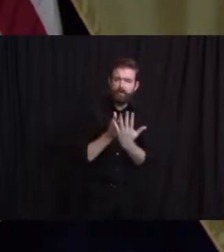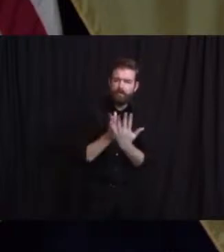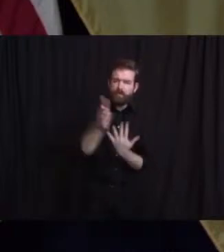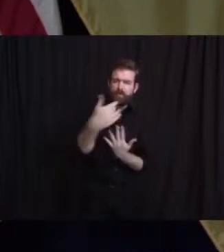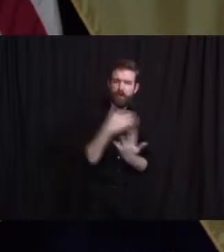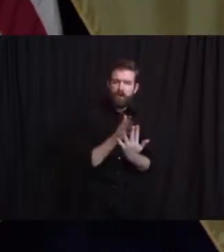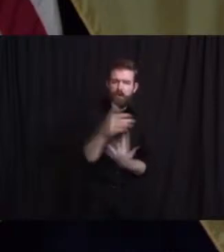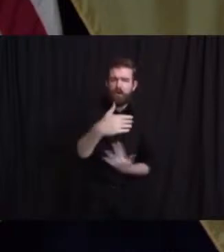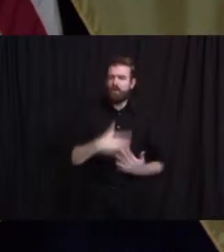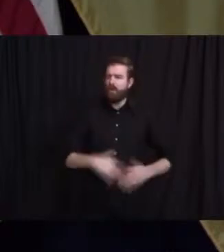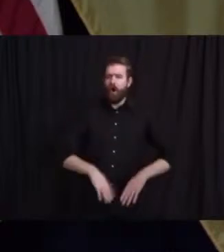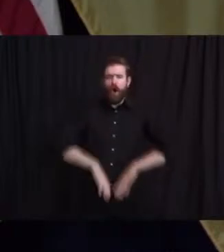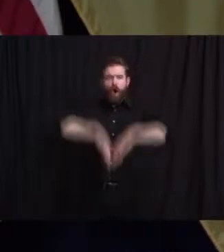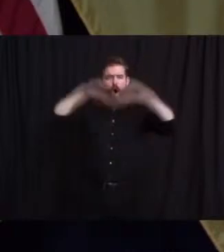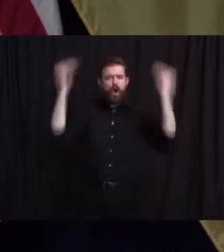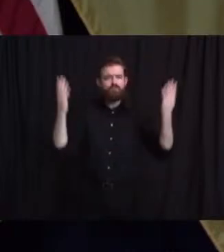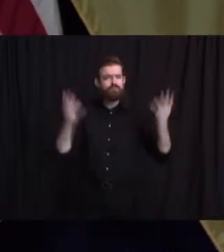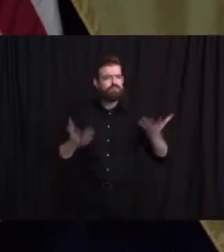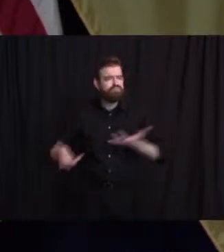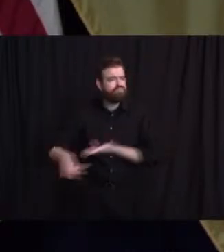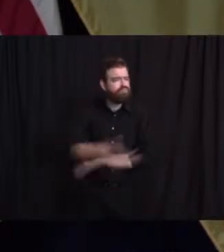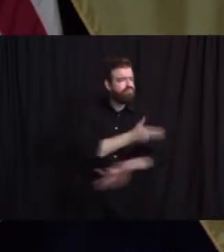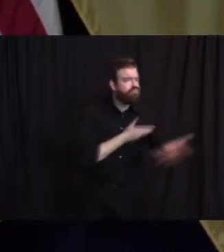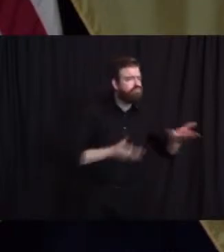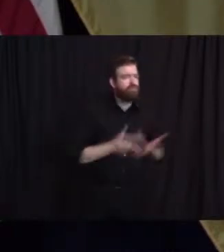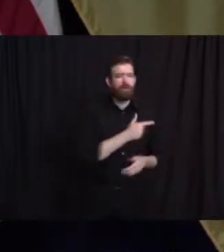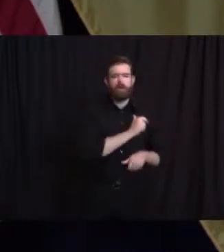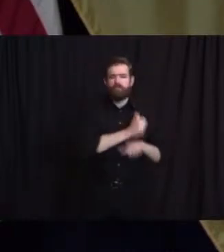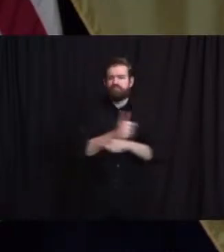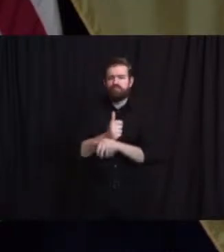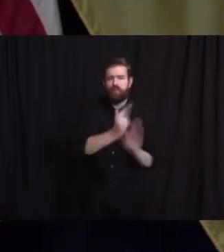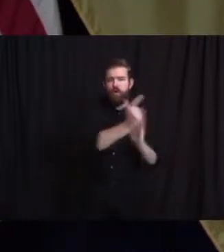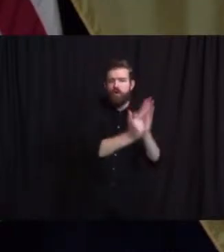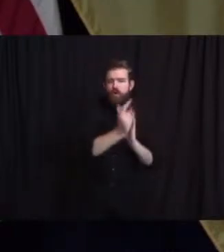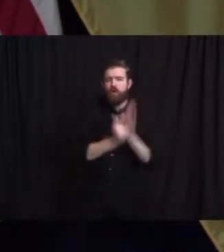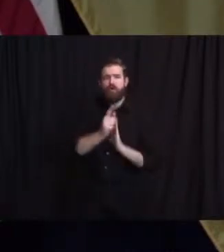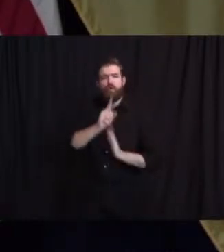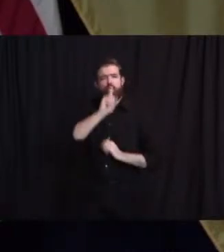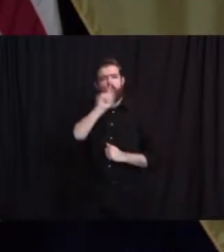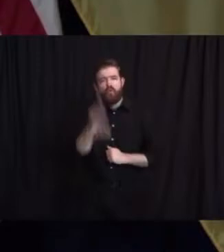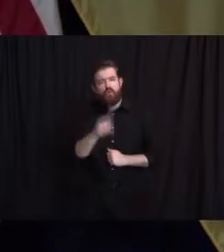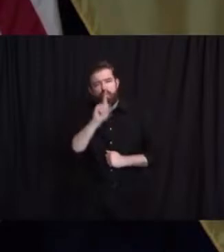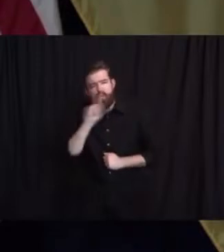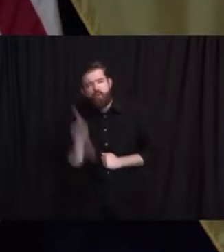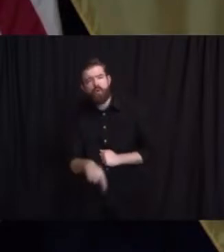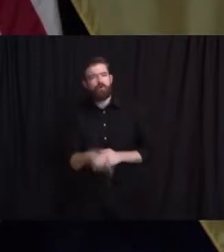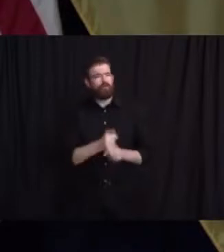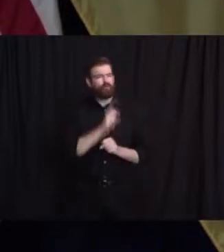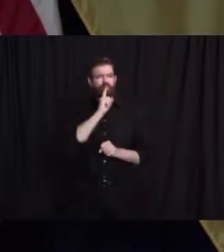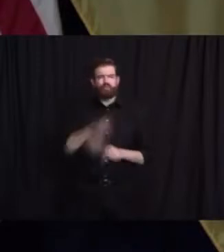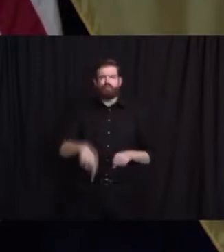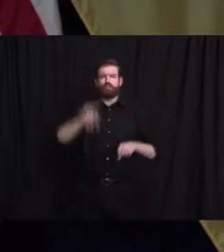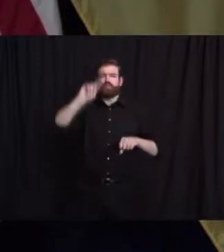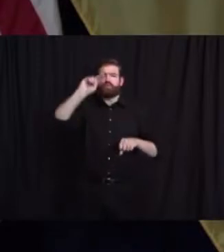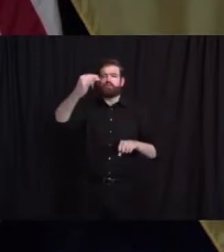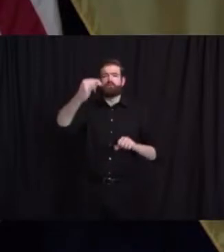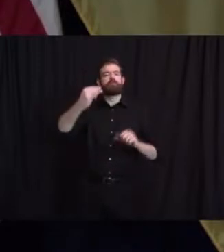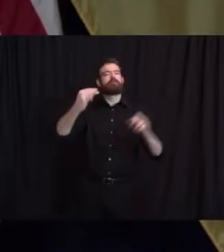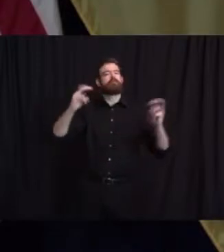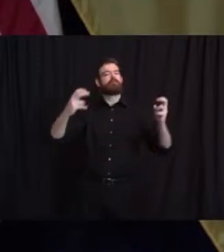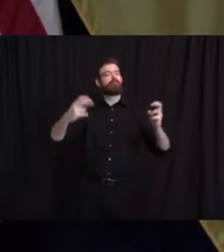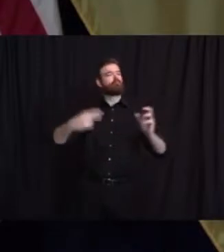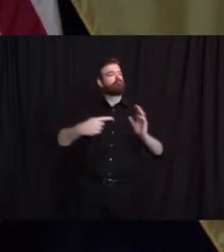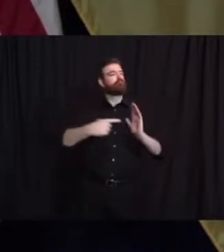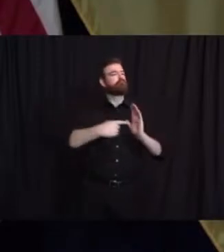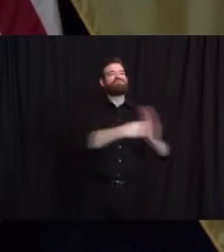directives. He is a leader in making sure that New Jersey stands at the forefront and as an example for instilling public